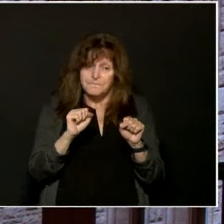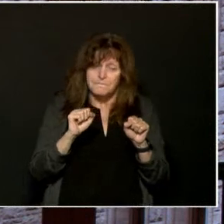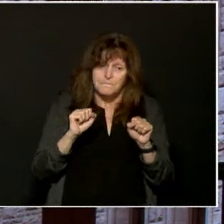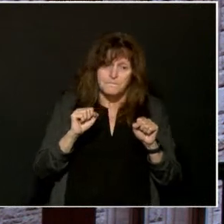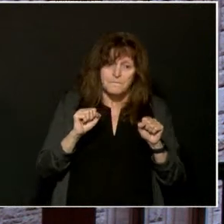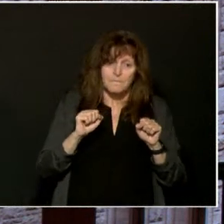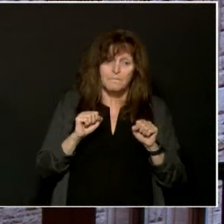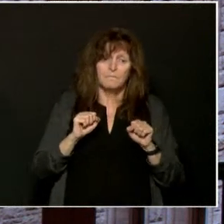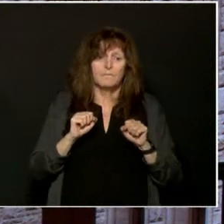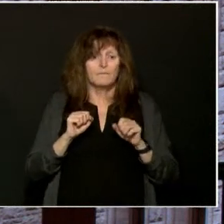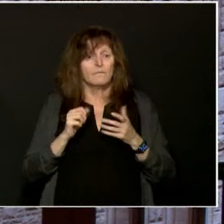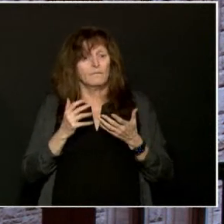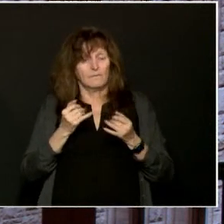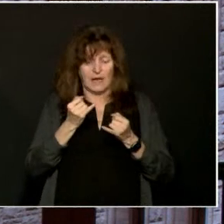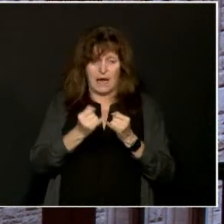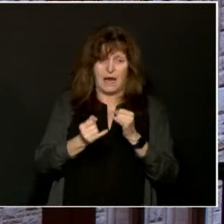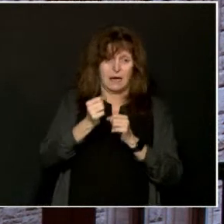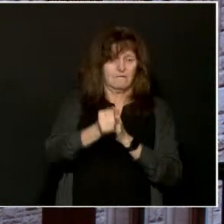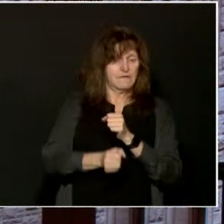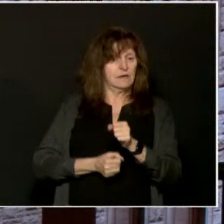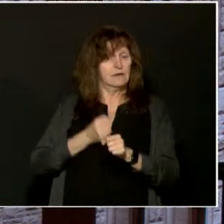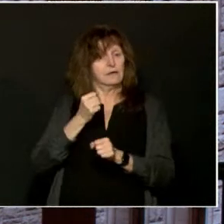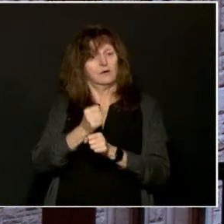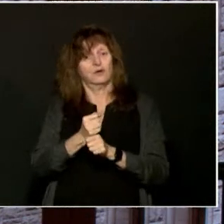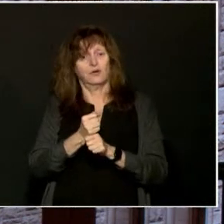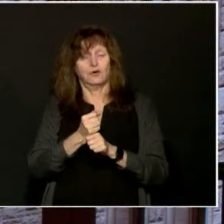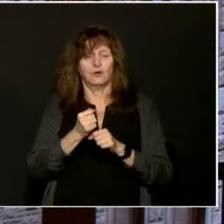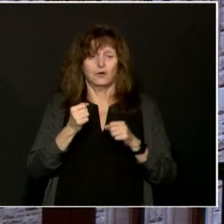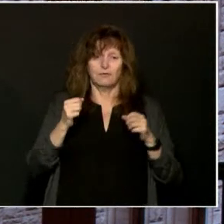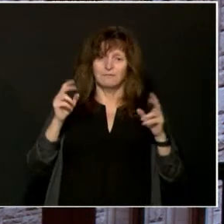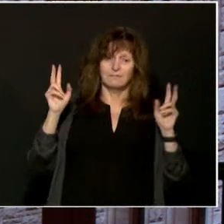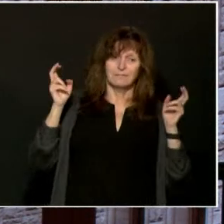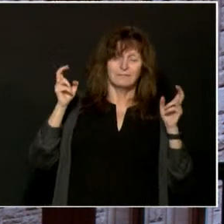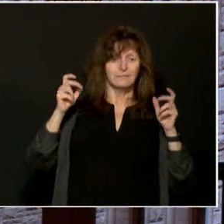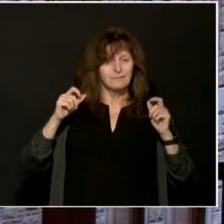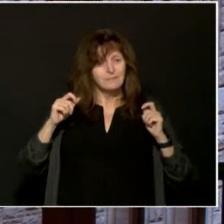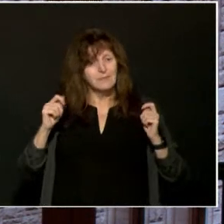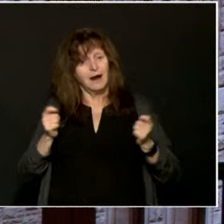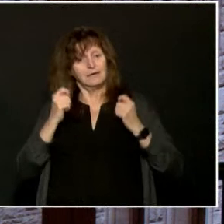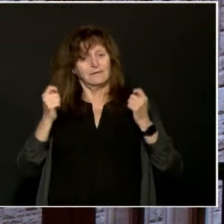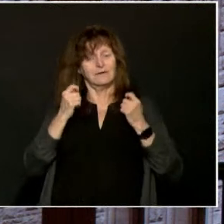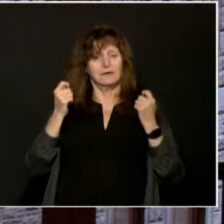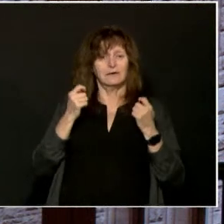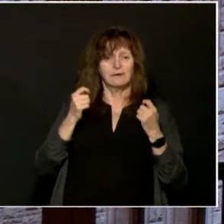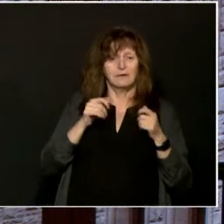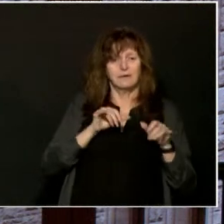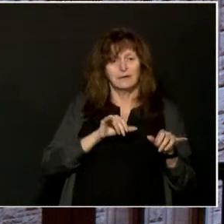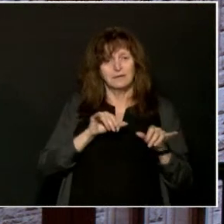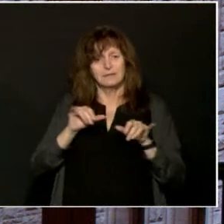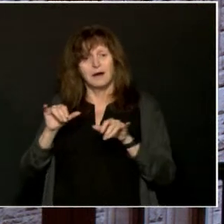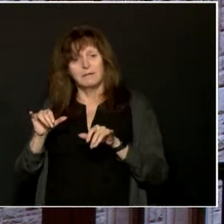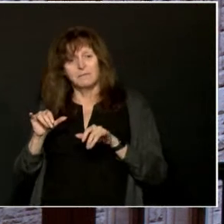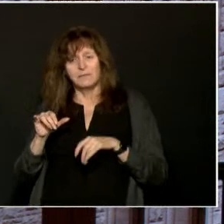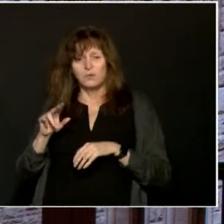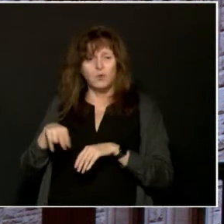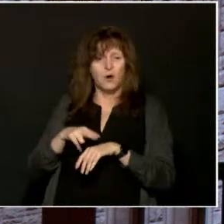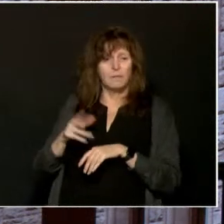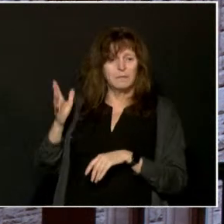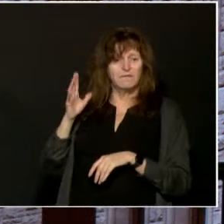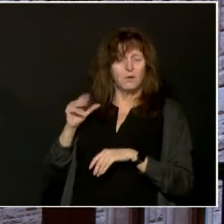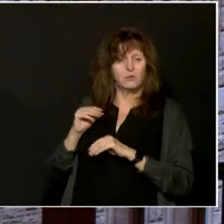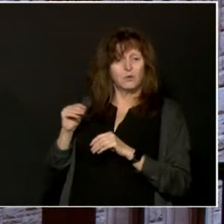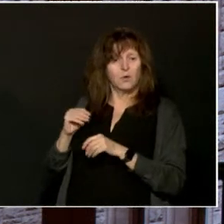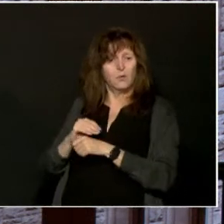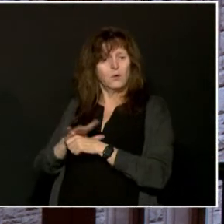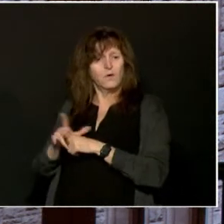end-of-year type activity. I can't see it be the same as the usual ones in the past with the so-called